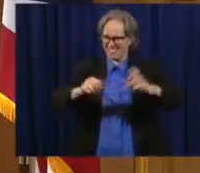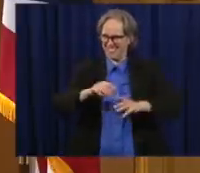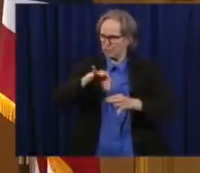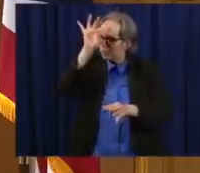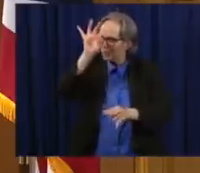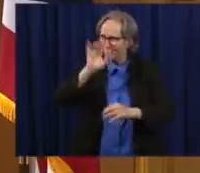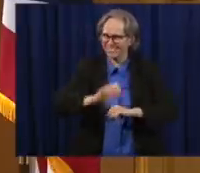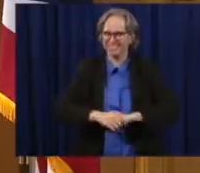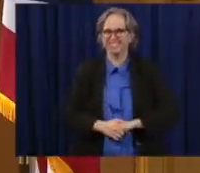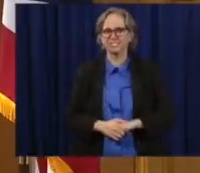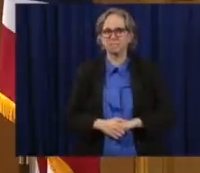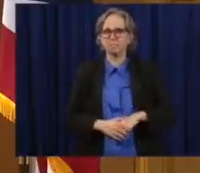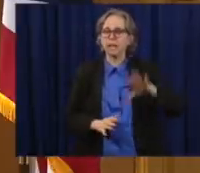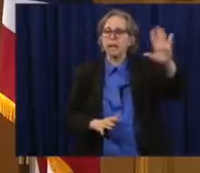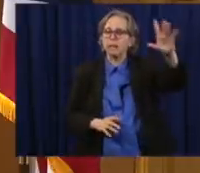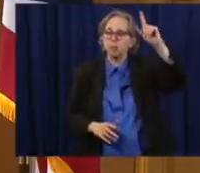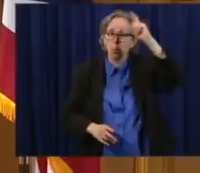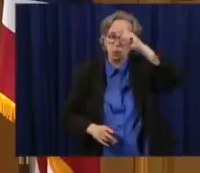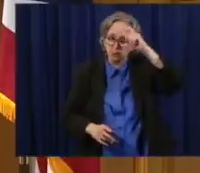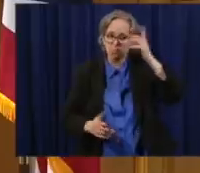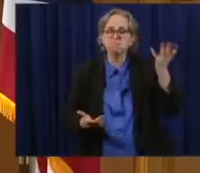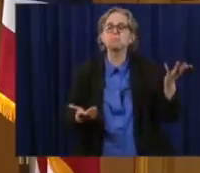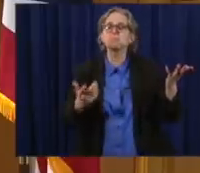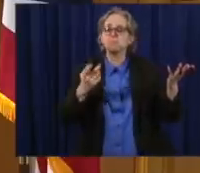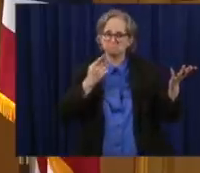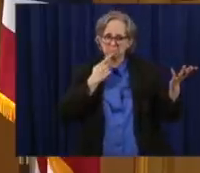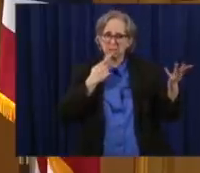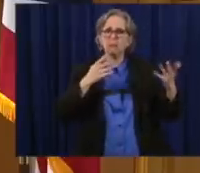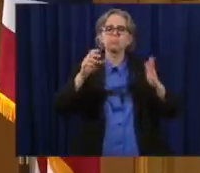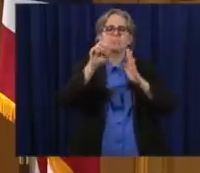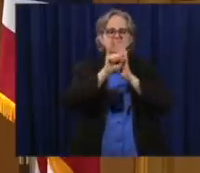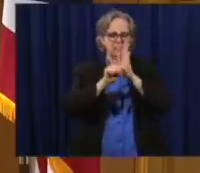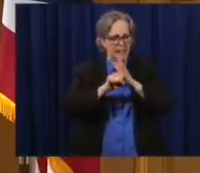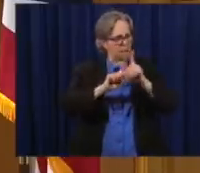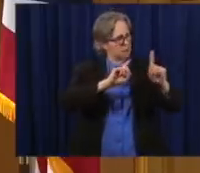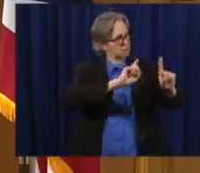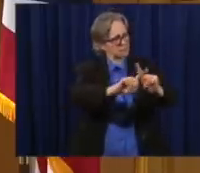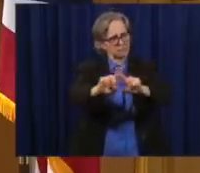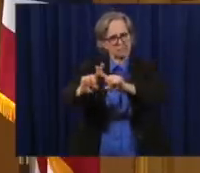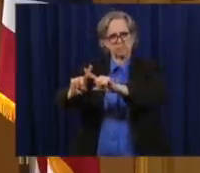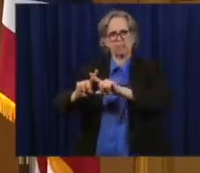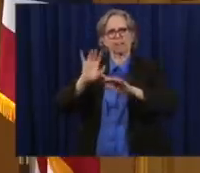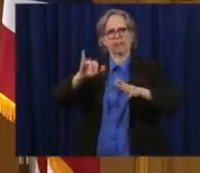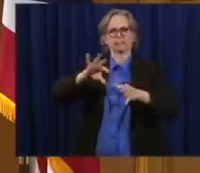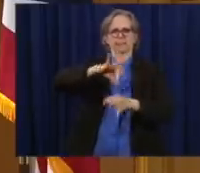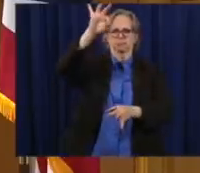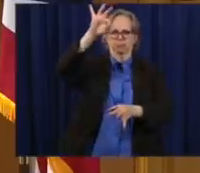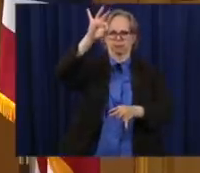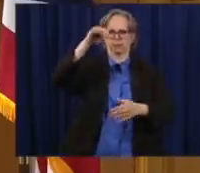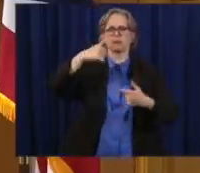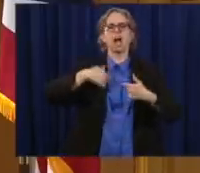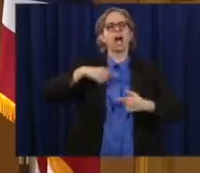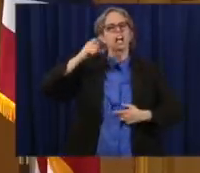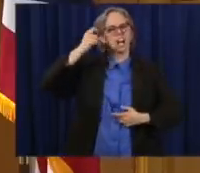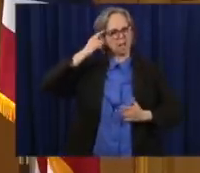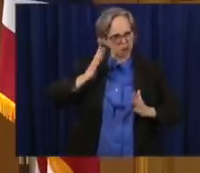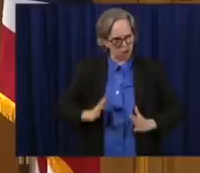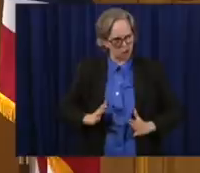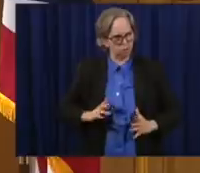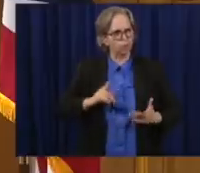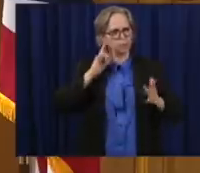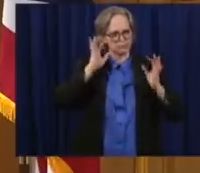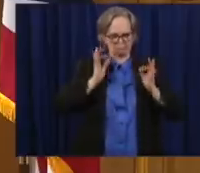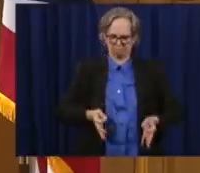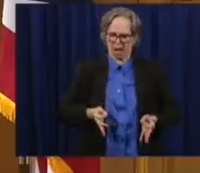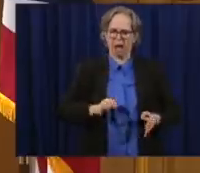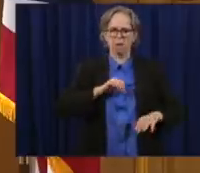each state is different, and governors and people advising governors are going to have to kind of chart your own course, and we're going